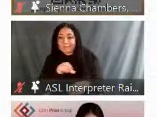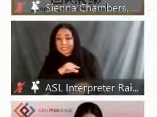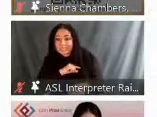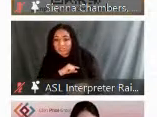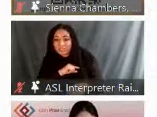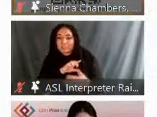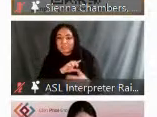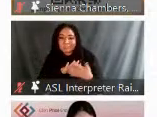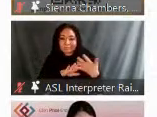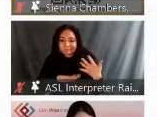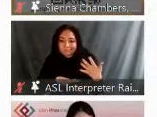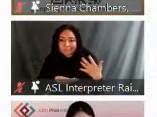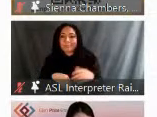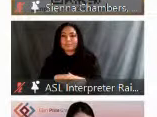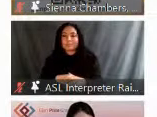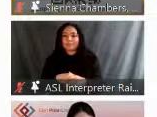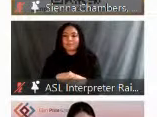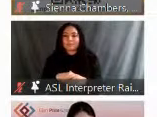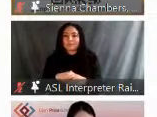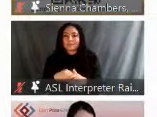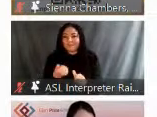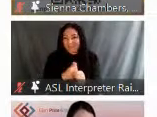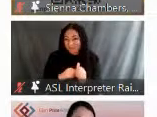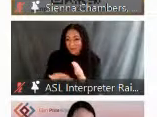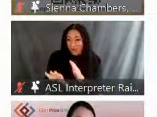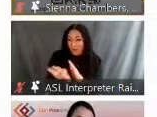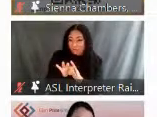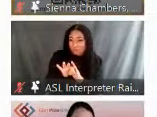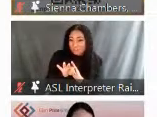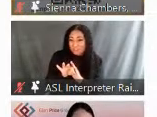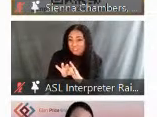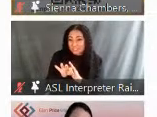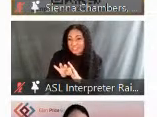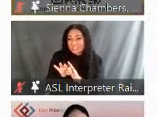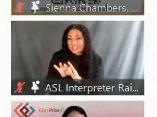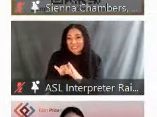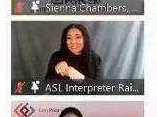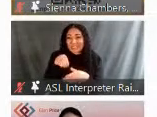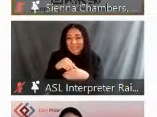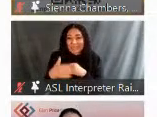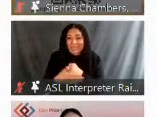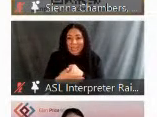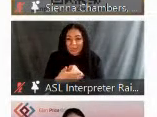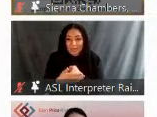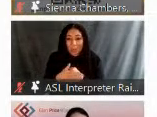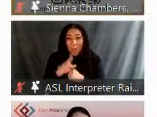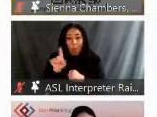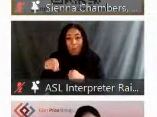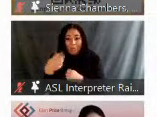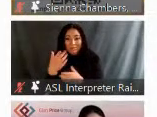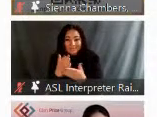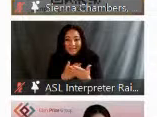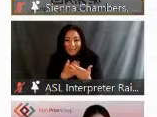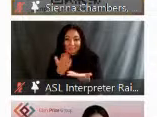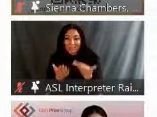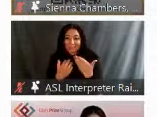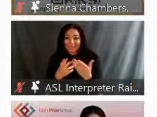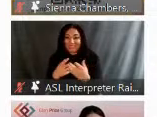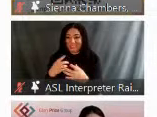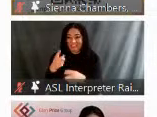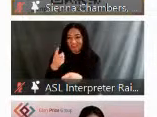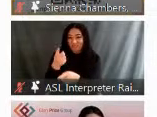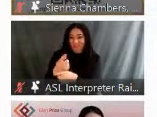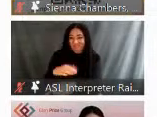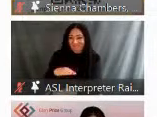qualifications, and every option within a county, only some of them will be the right fit for the families looking to